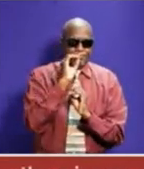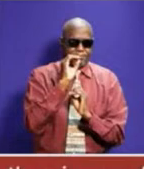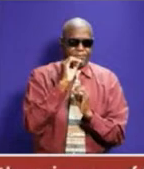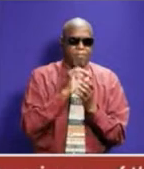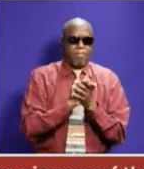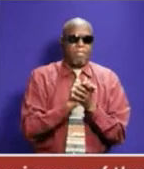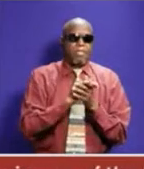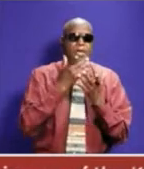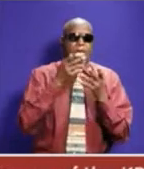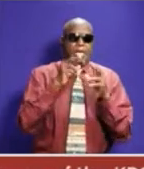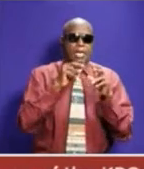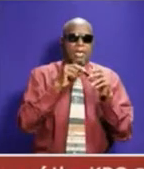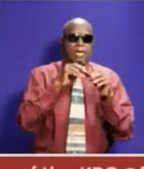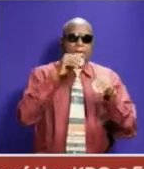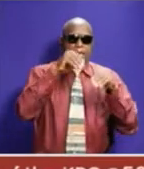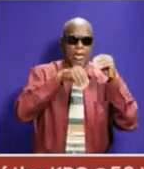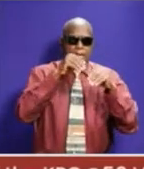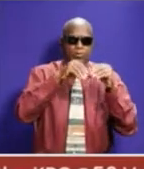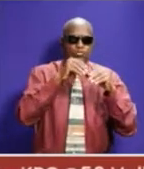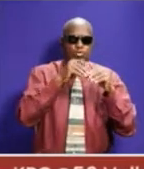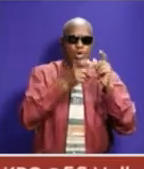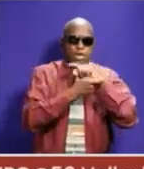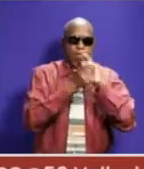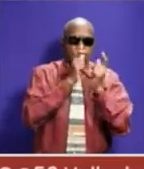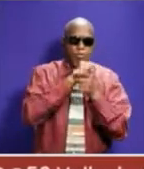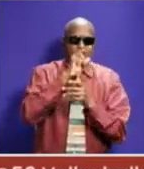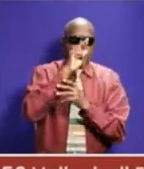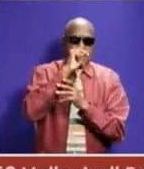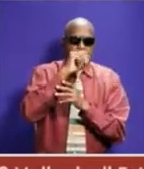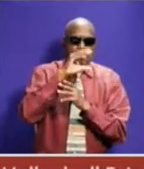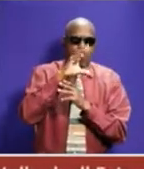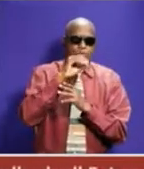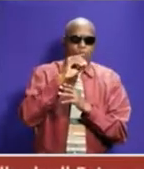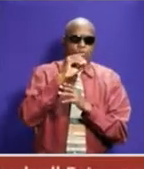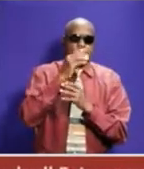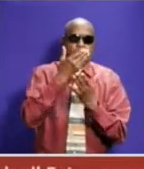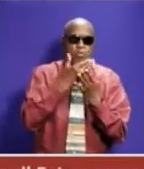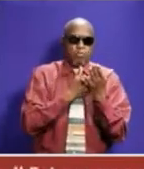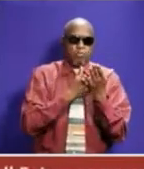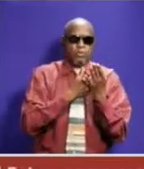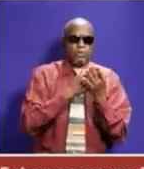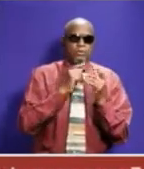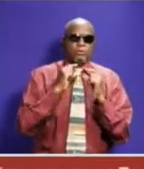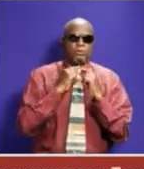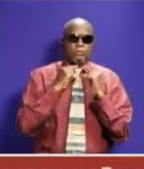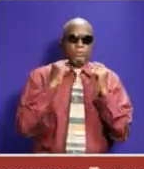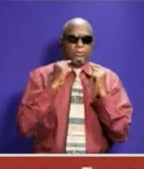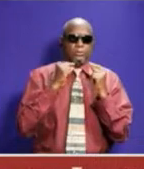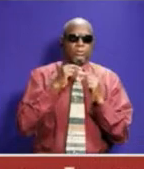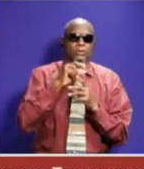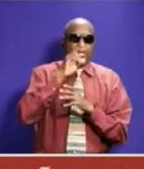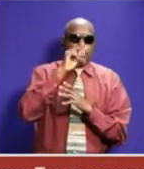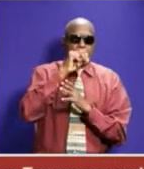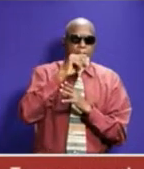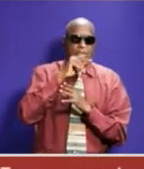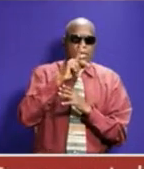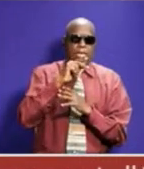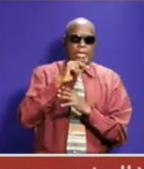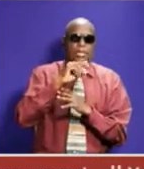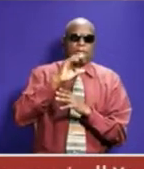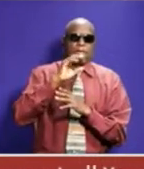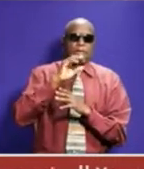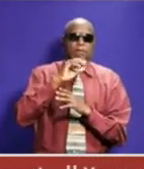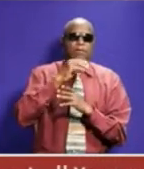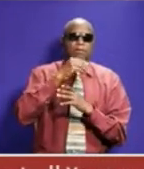and electoral reforms outlined in the NADCO report, the clerics, led by NCCK Secretary General Canon Chris